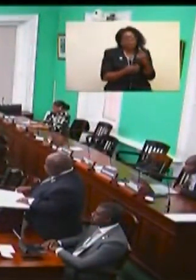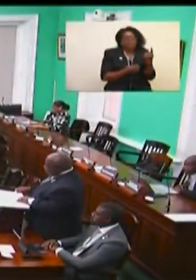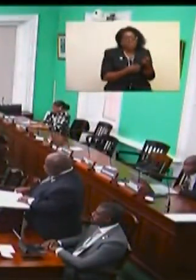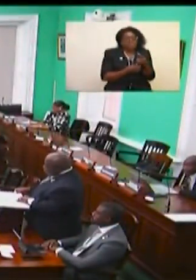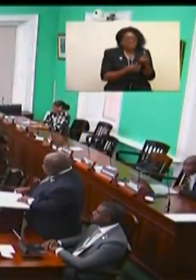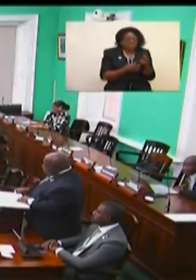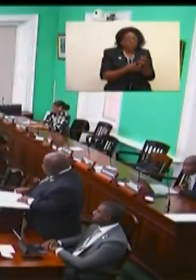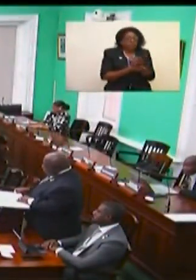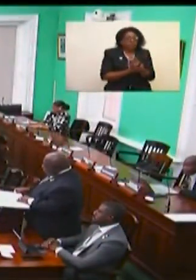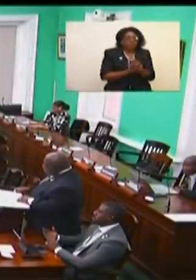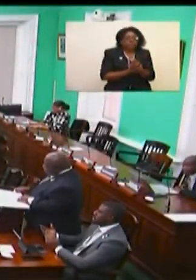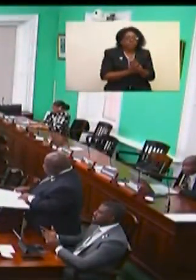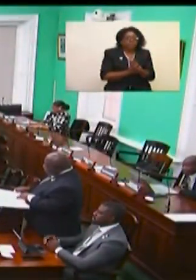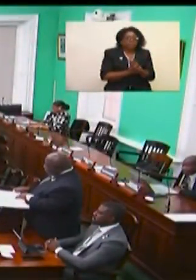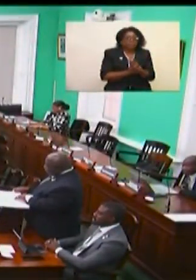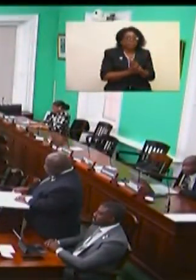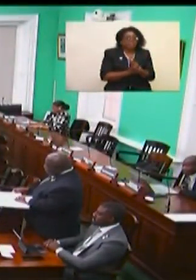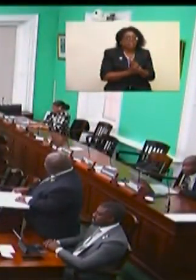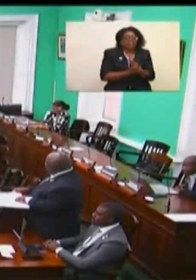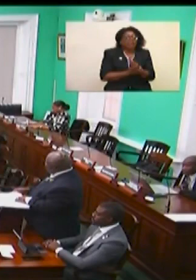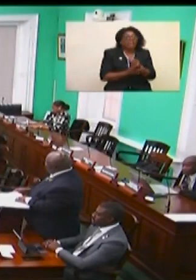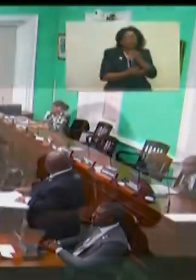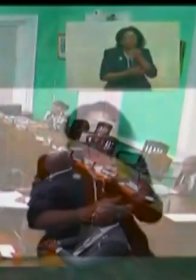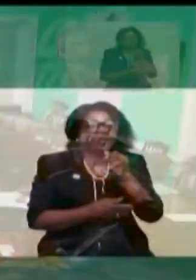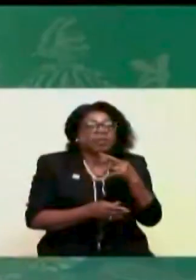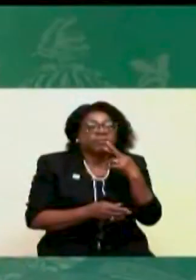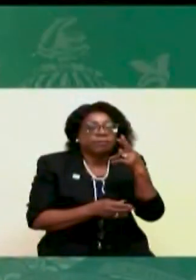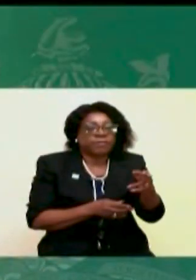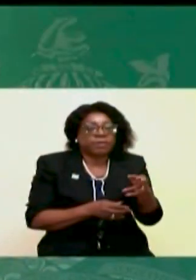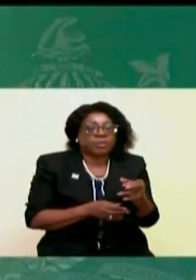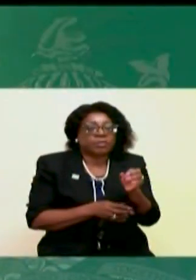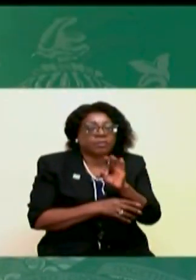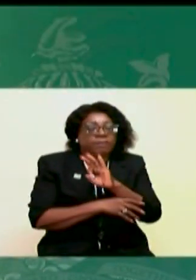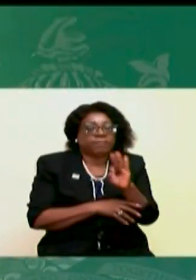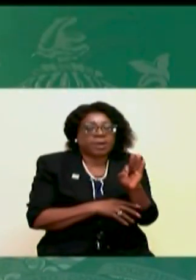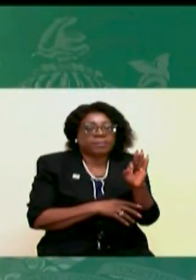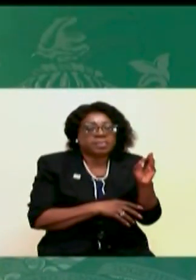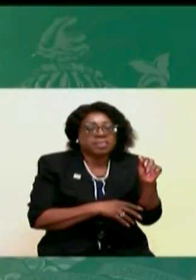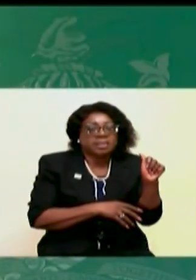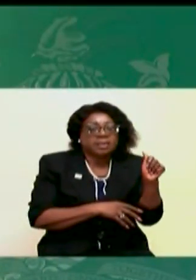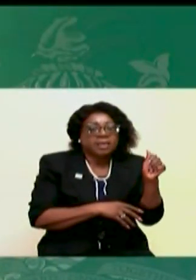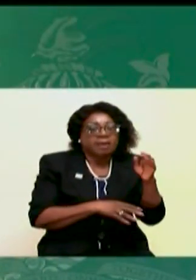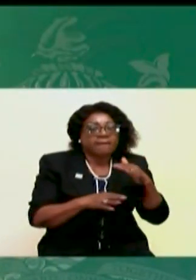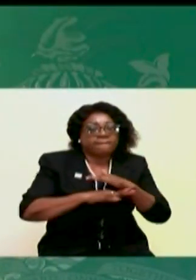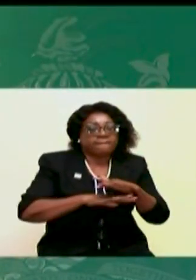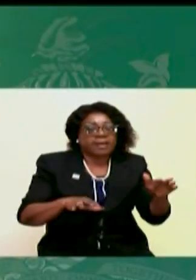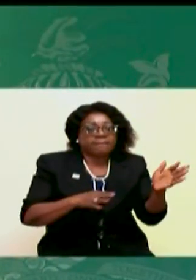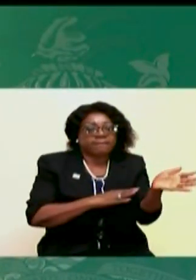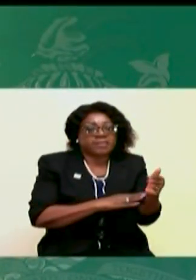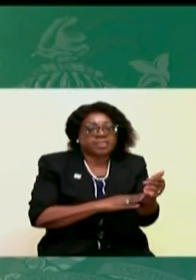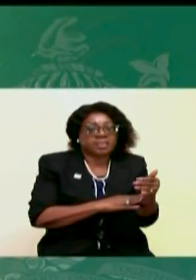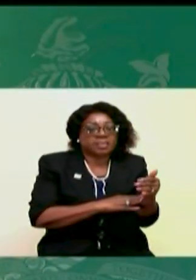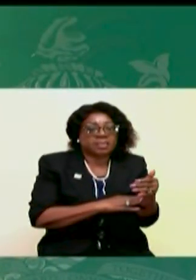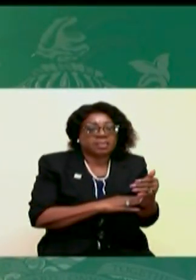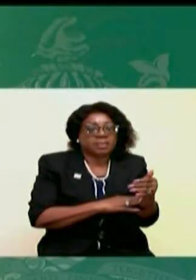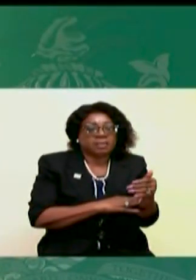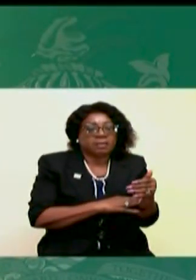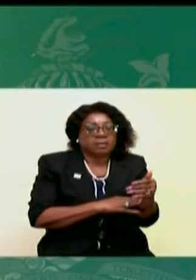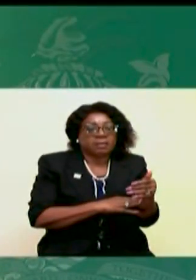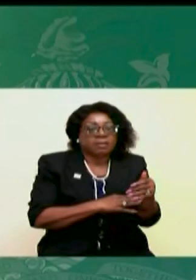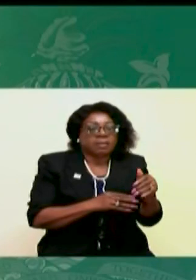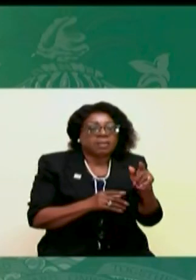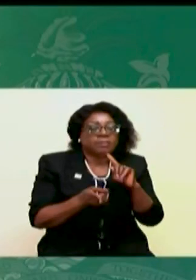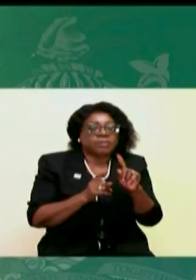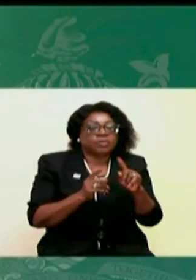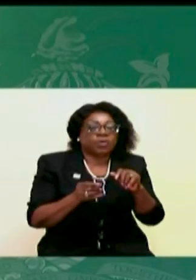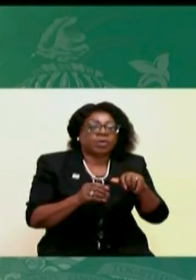But for Marco City, I was not referring to the BAMSI flat fishing committee that he made mention of. I was